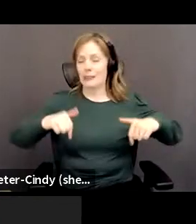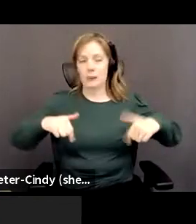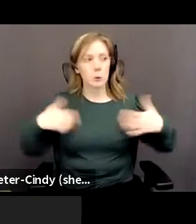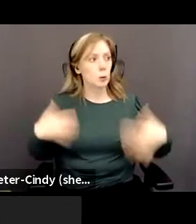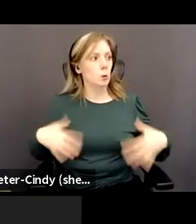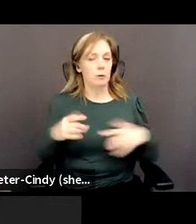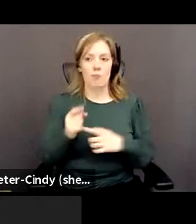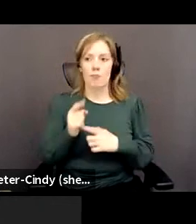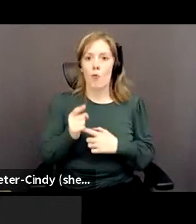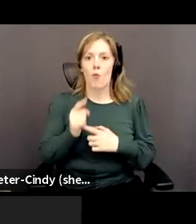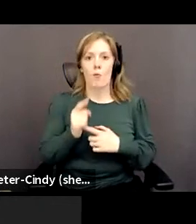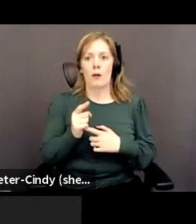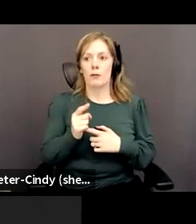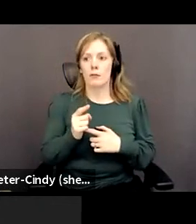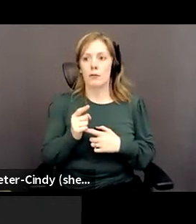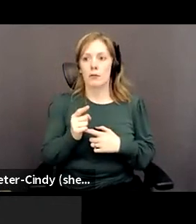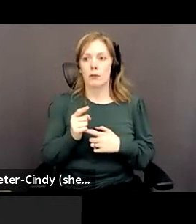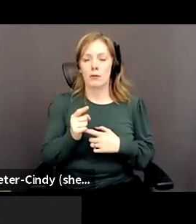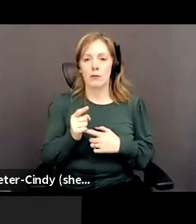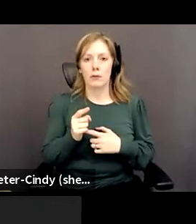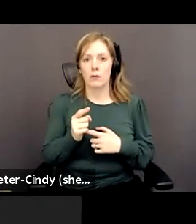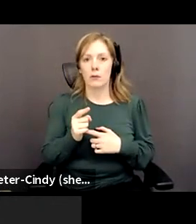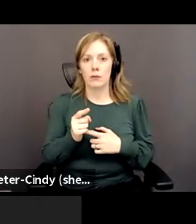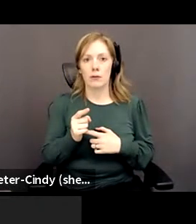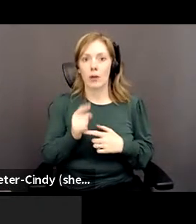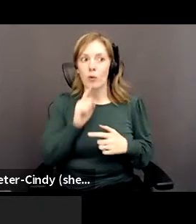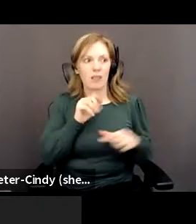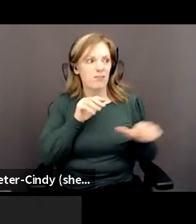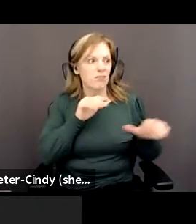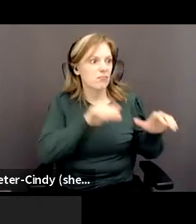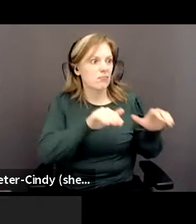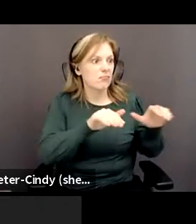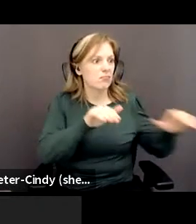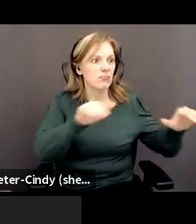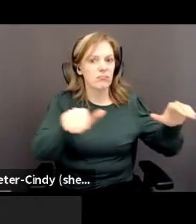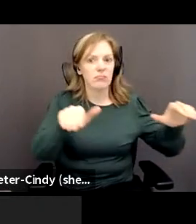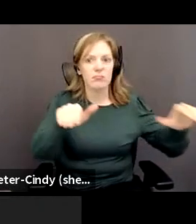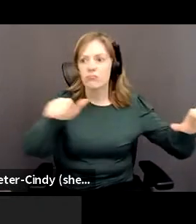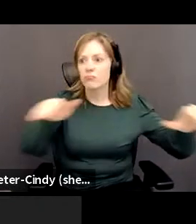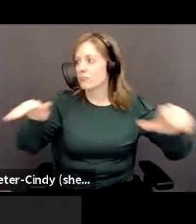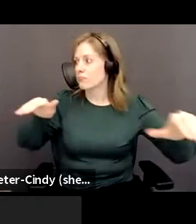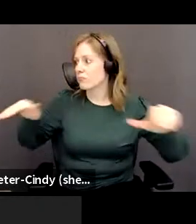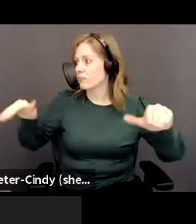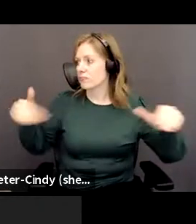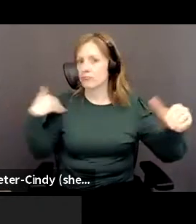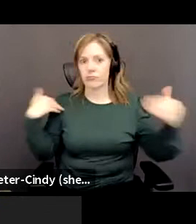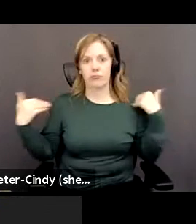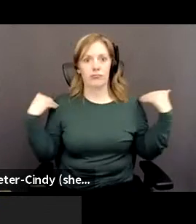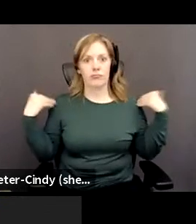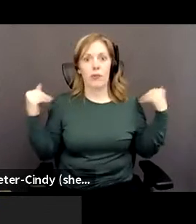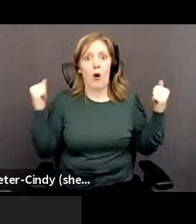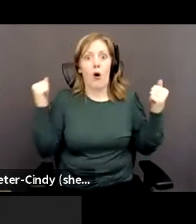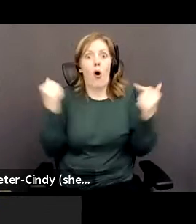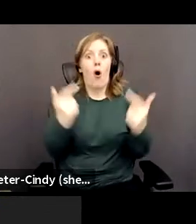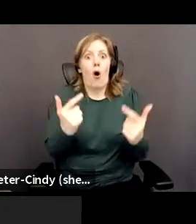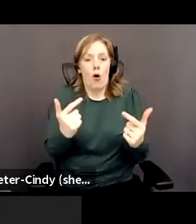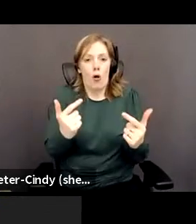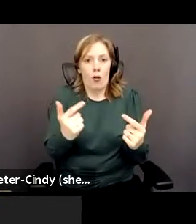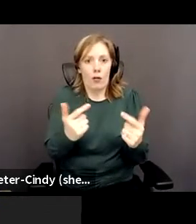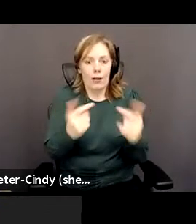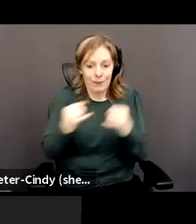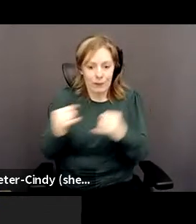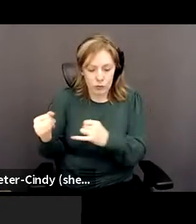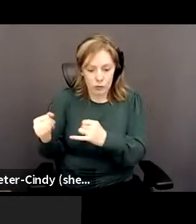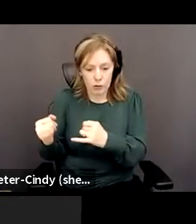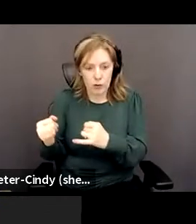is asking of us, every single one of us individually, and then us as a collective, whom do we